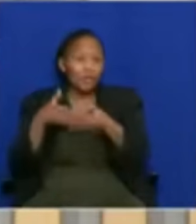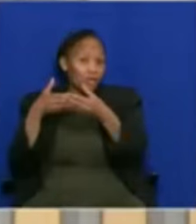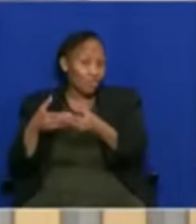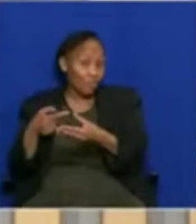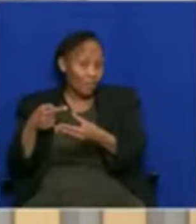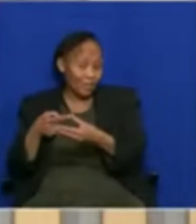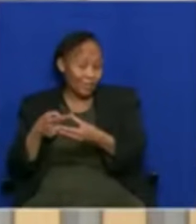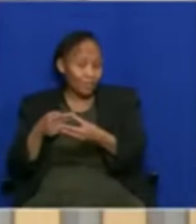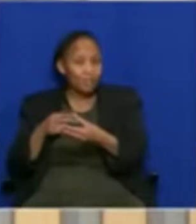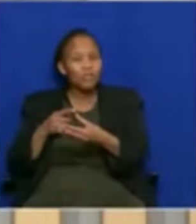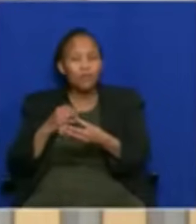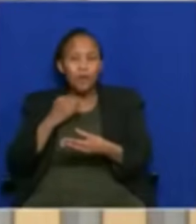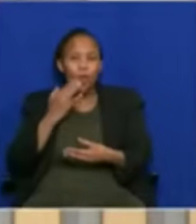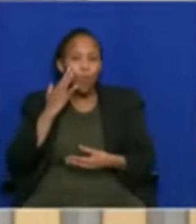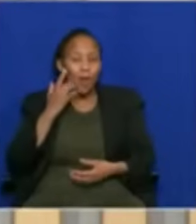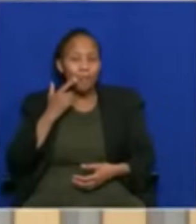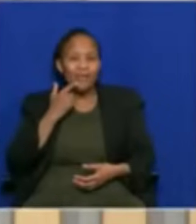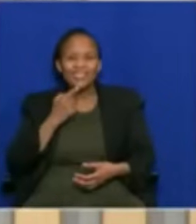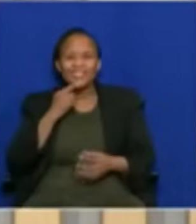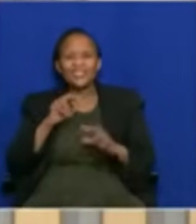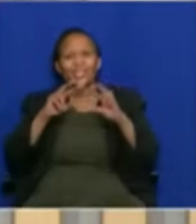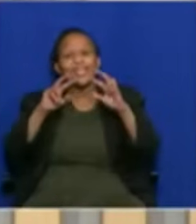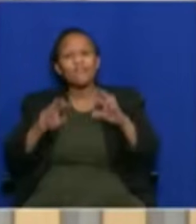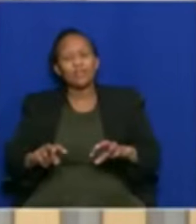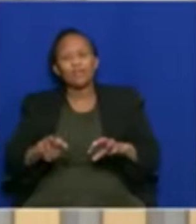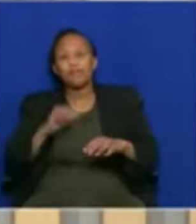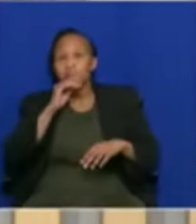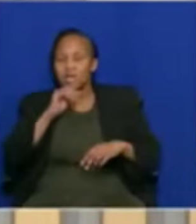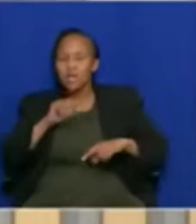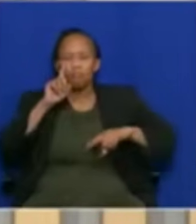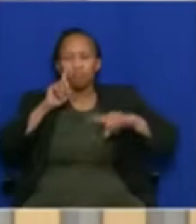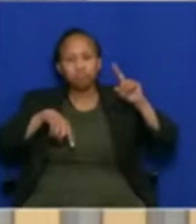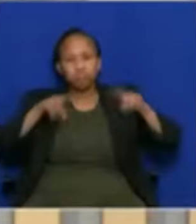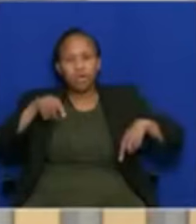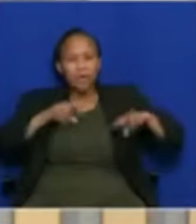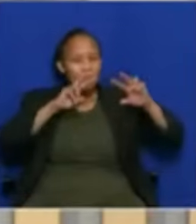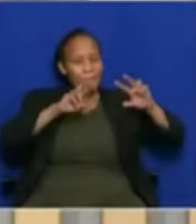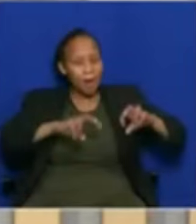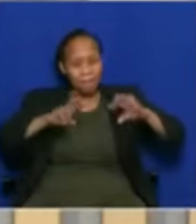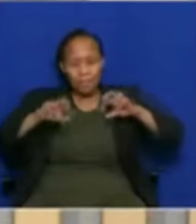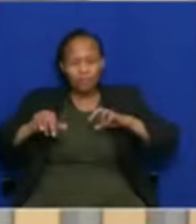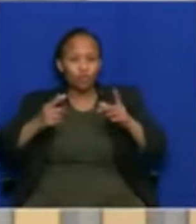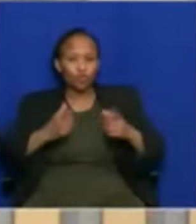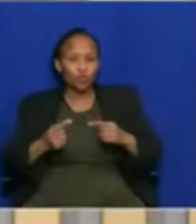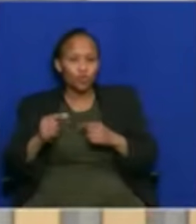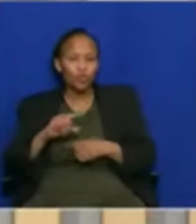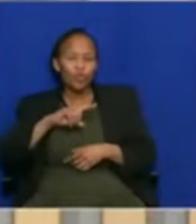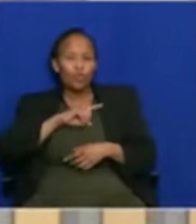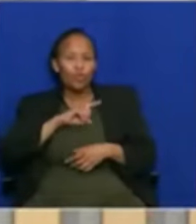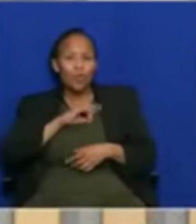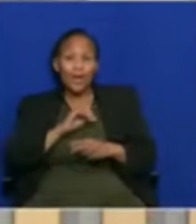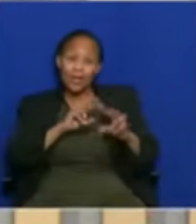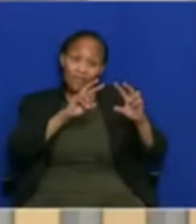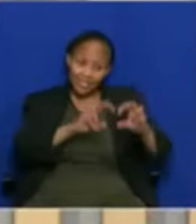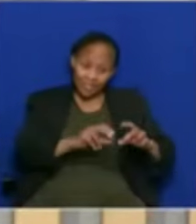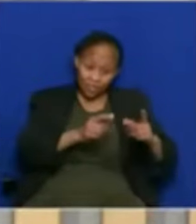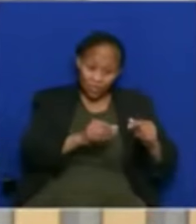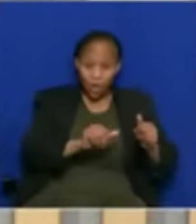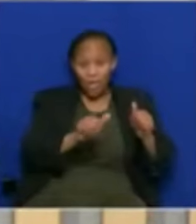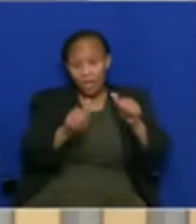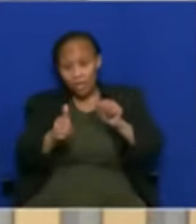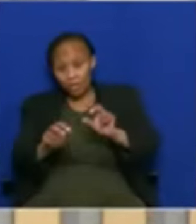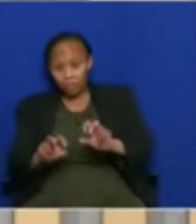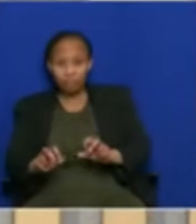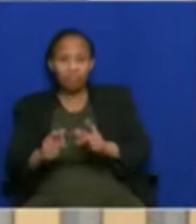different investigations that we conducted, because one investigation will flow into another investigation. So then at least... Sorry,